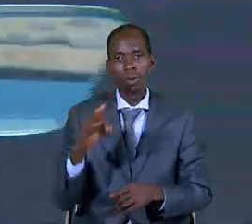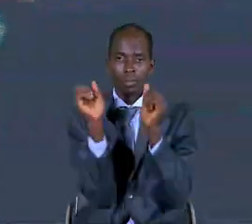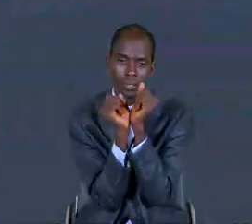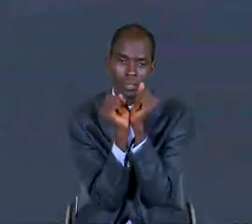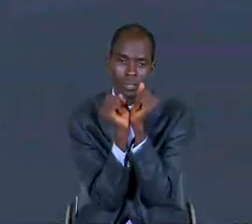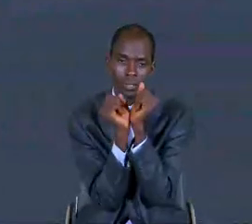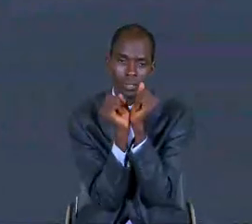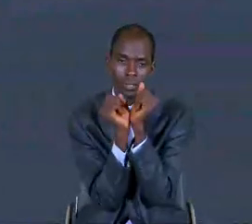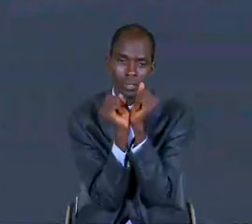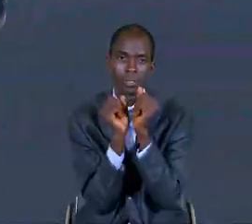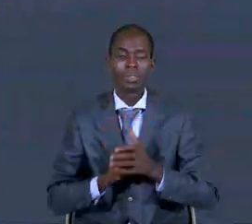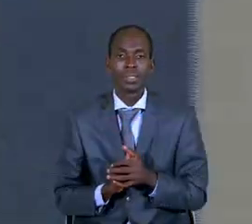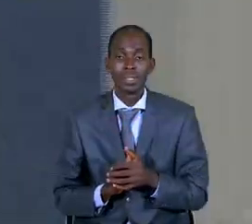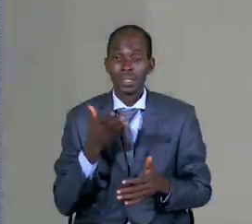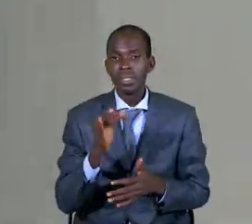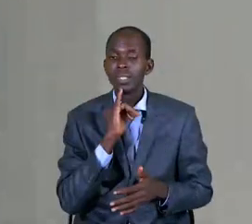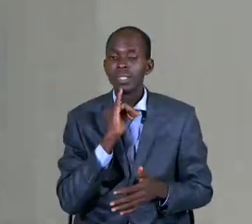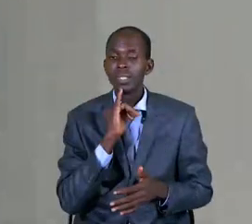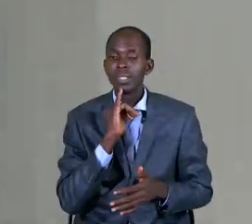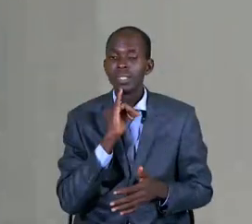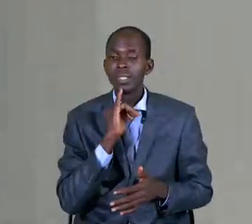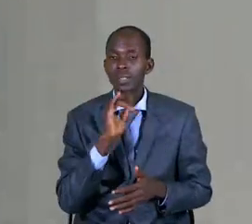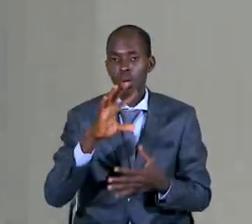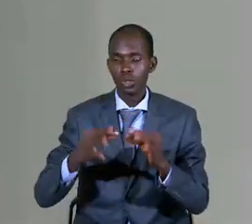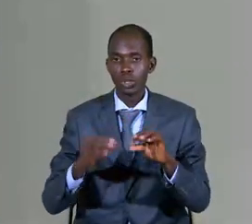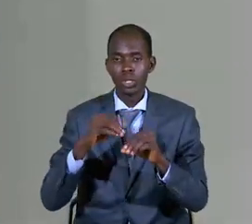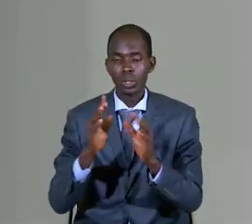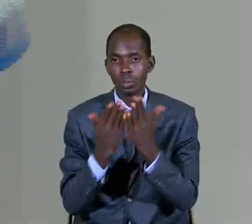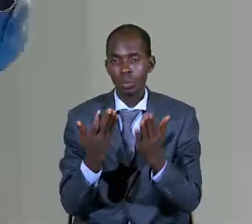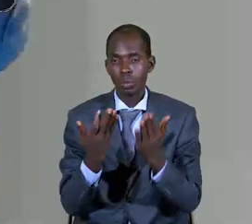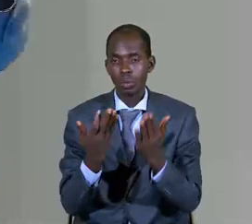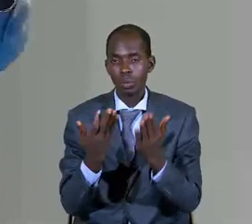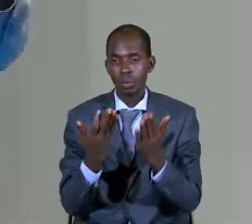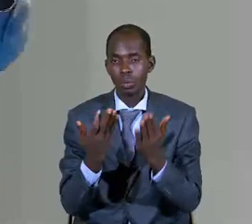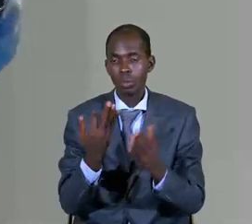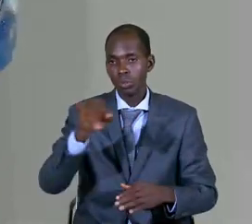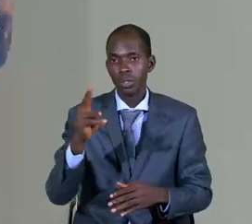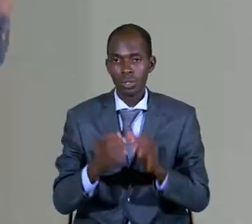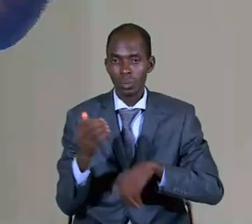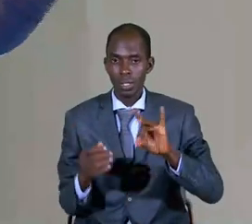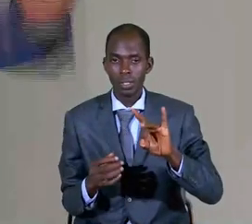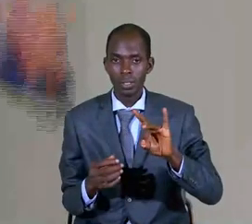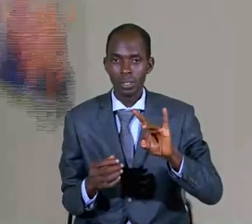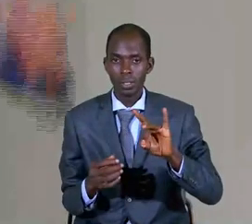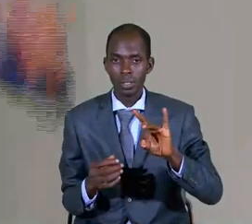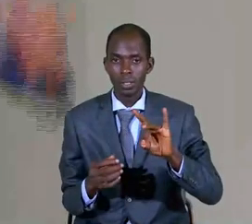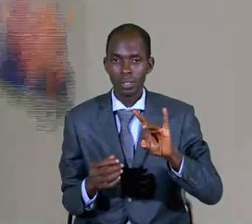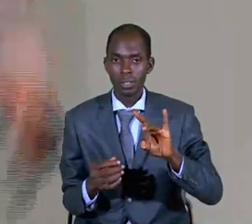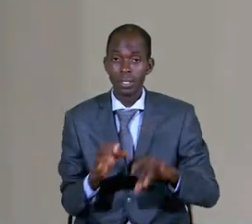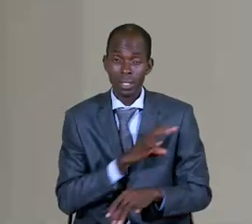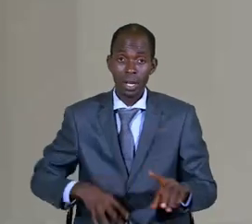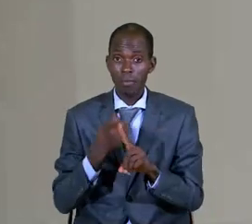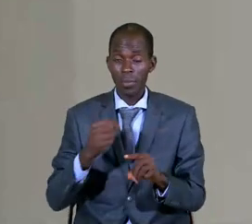bondage. There's a story in John chapter 8. Christ, from the